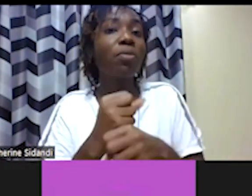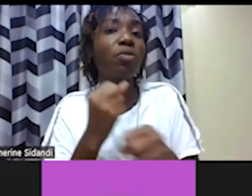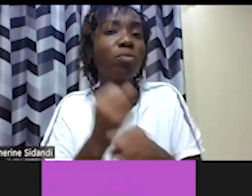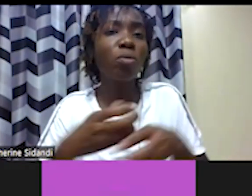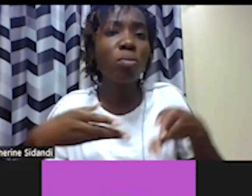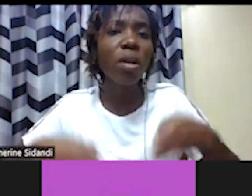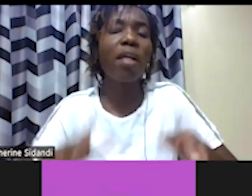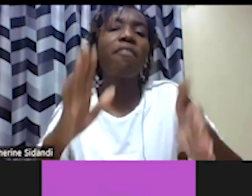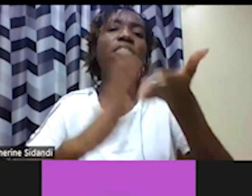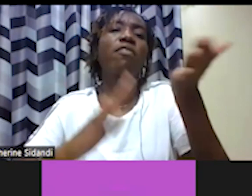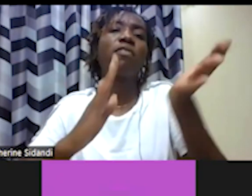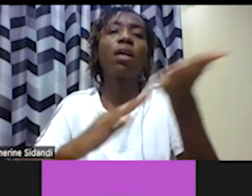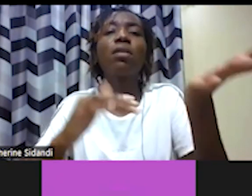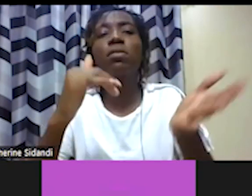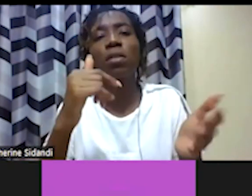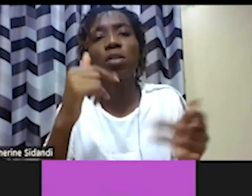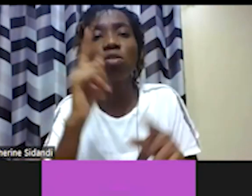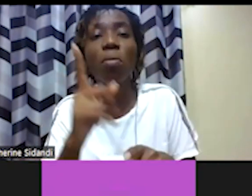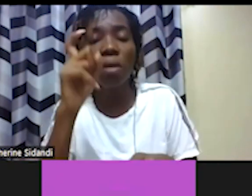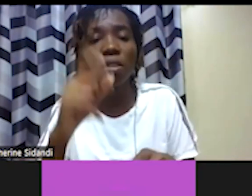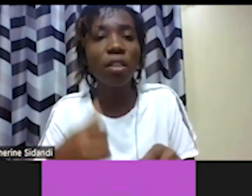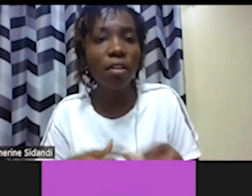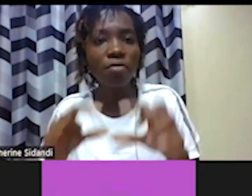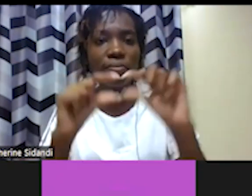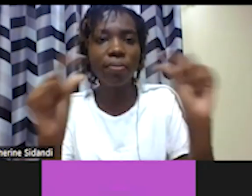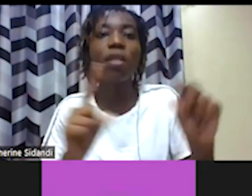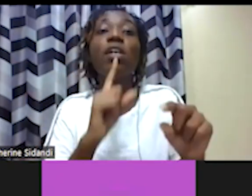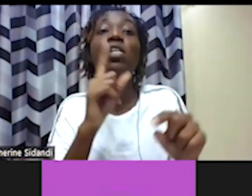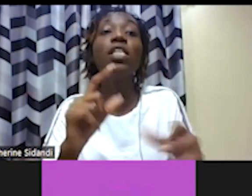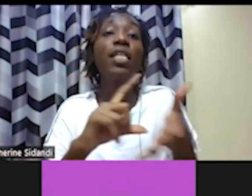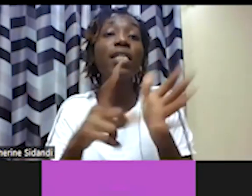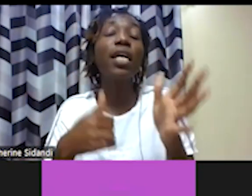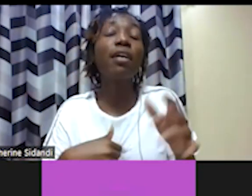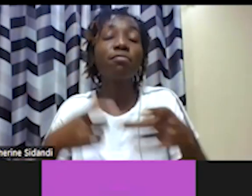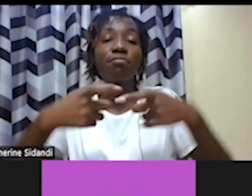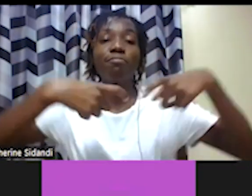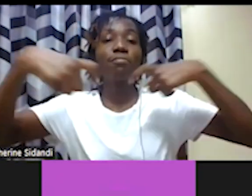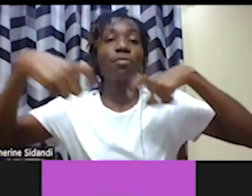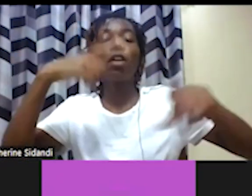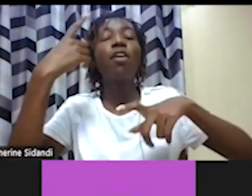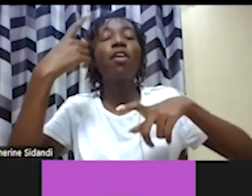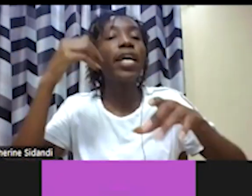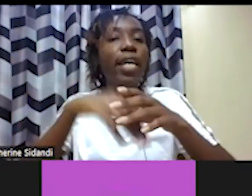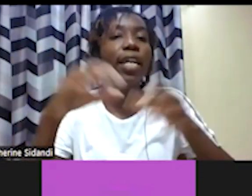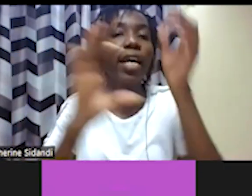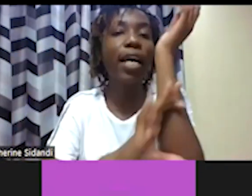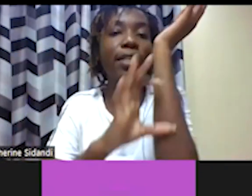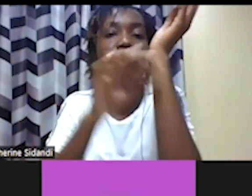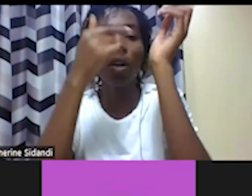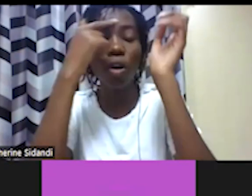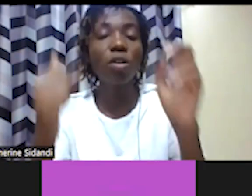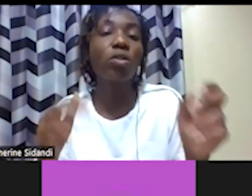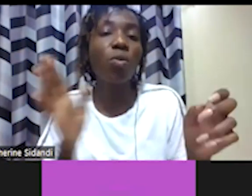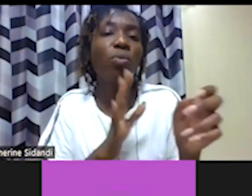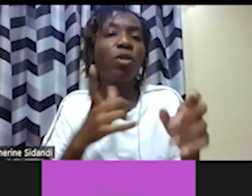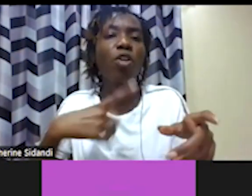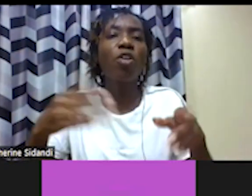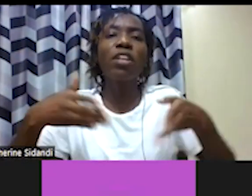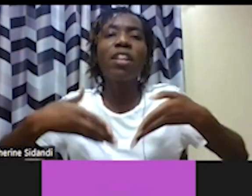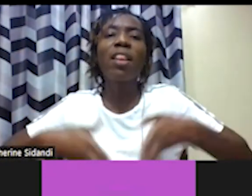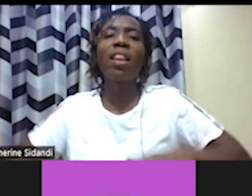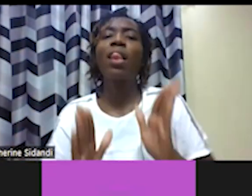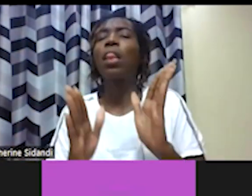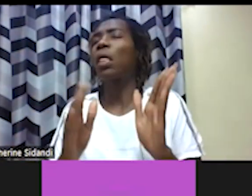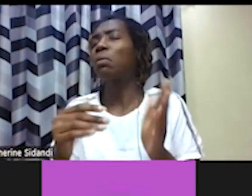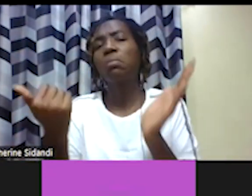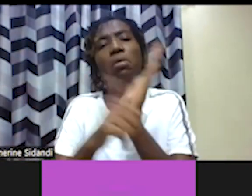road. And with that, I got the first hanging tarmac in this country, because women going to deliver was a problem. There